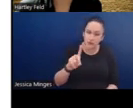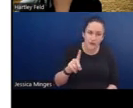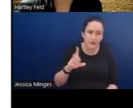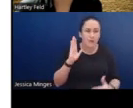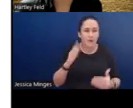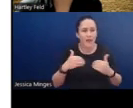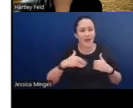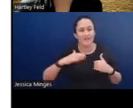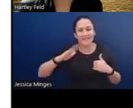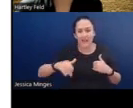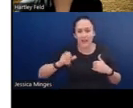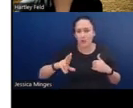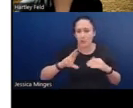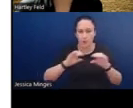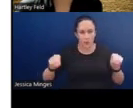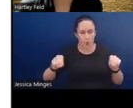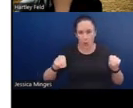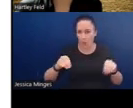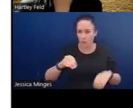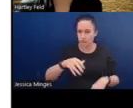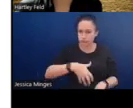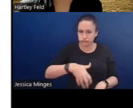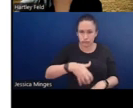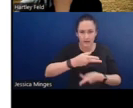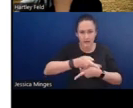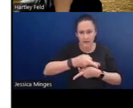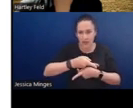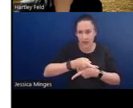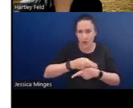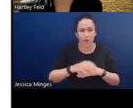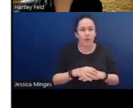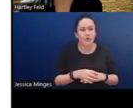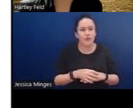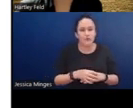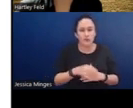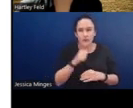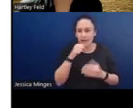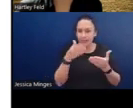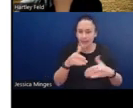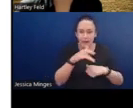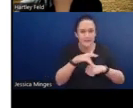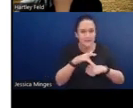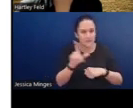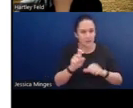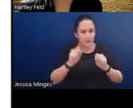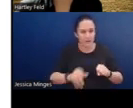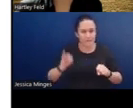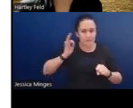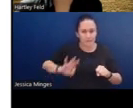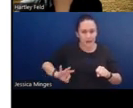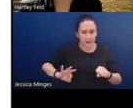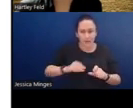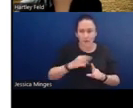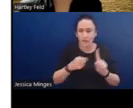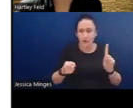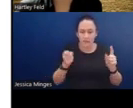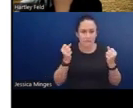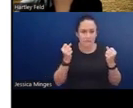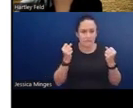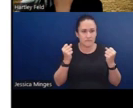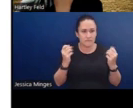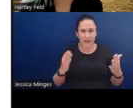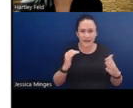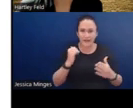no prenatal care. And so they're not in spaces where they can benefit from a lot of